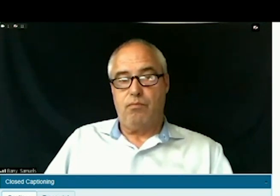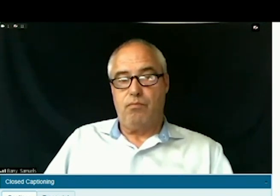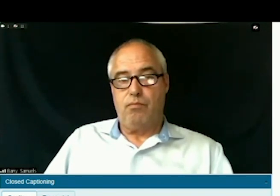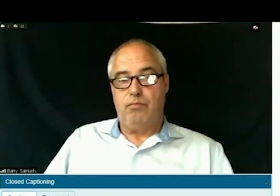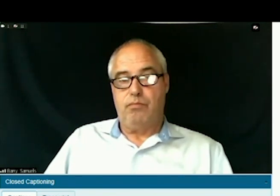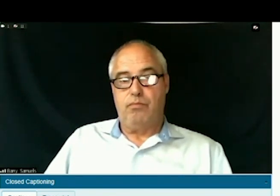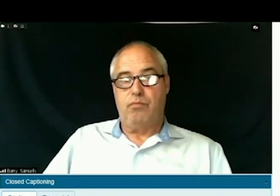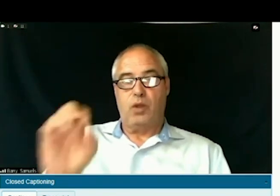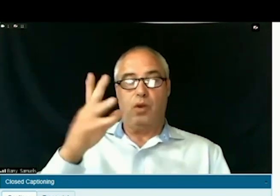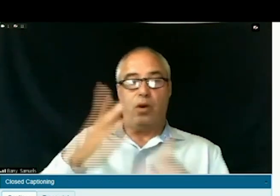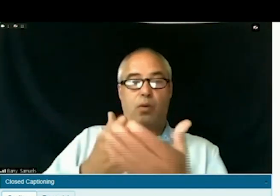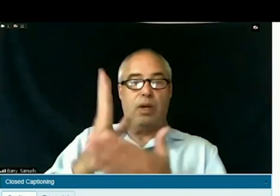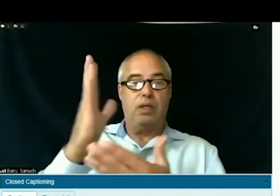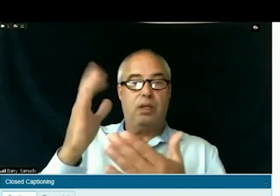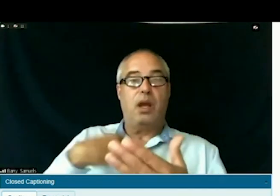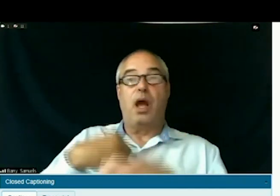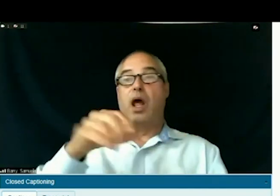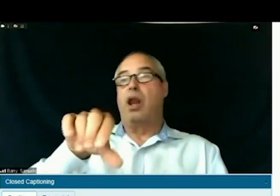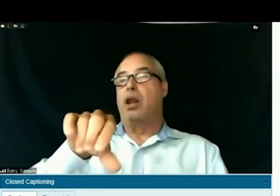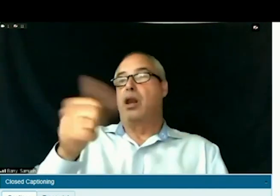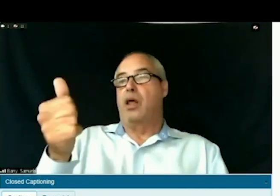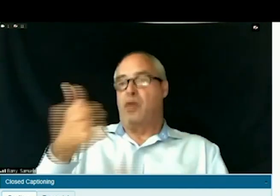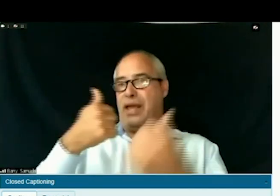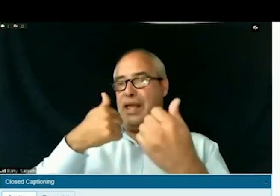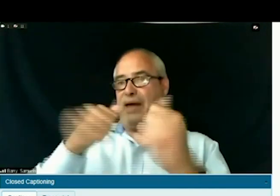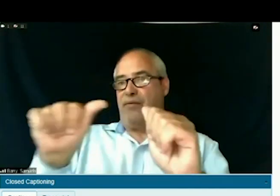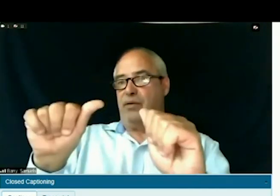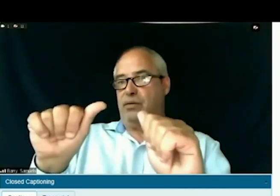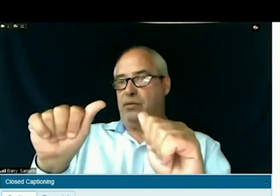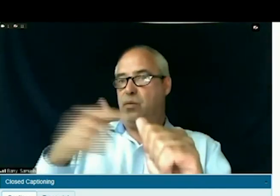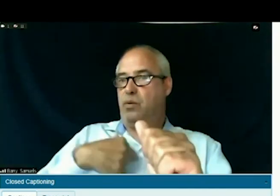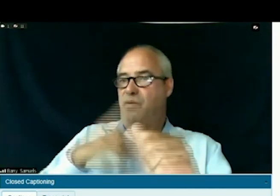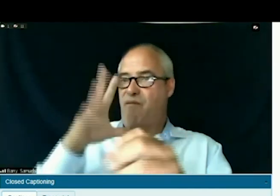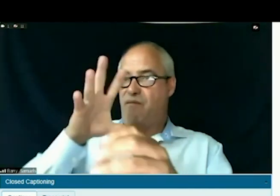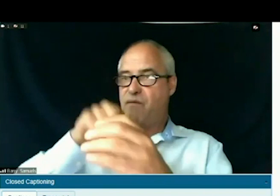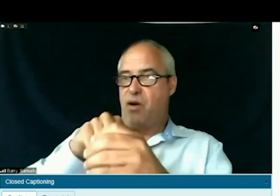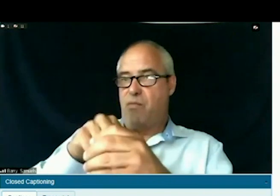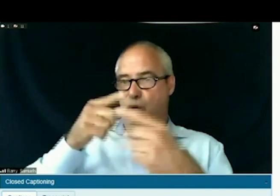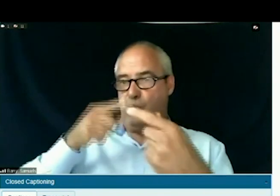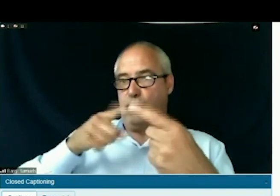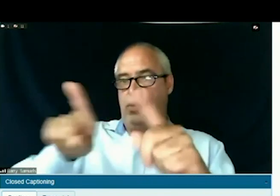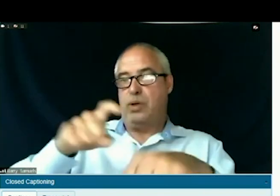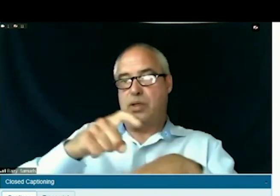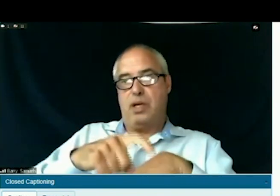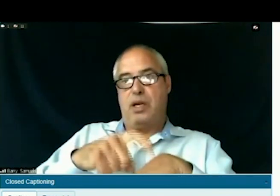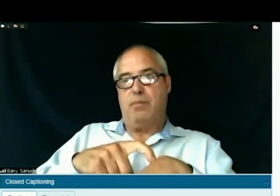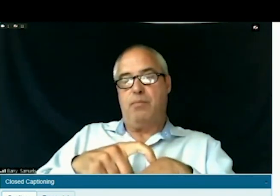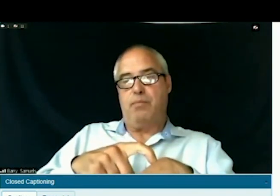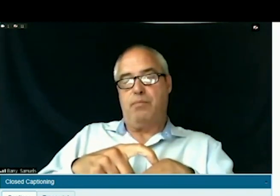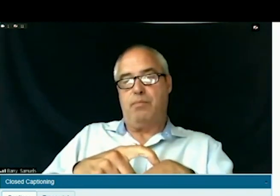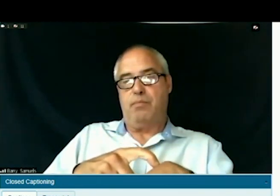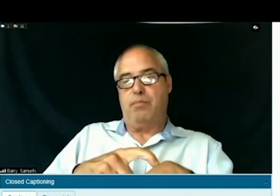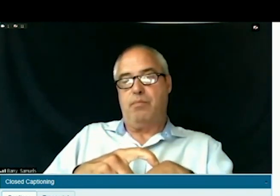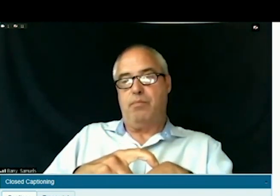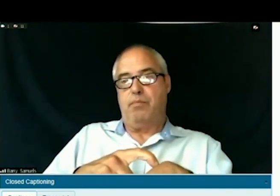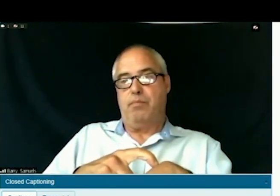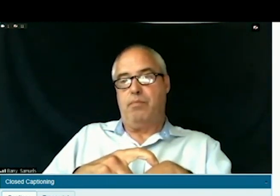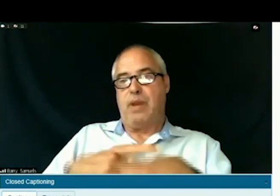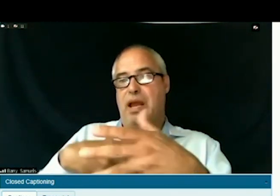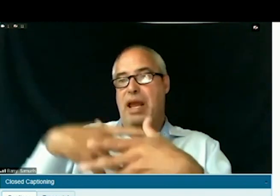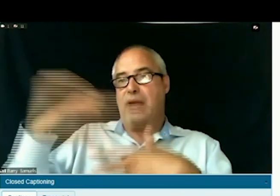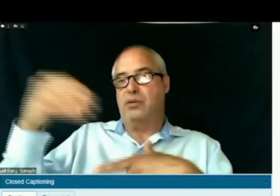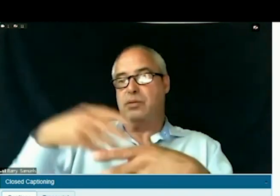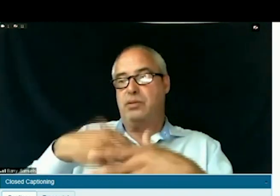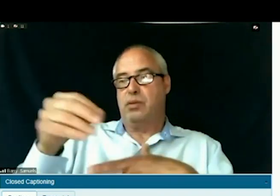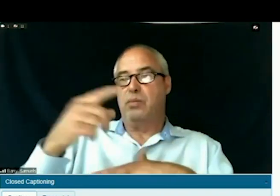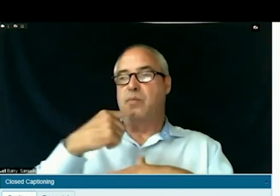All right. Another effort in which we were engaged during this period of time was an outside of a purported grant